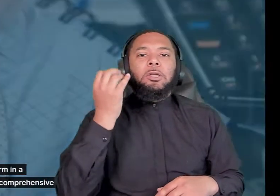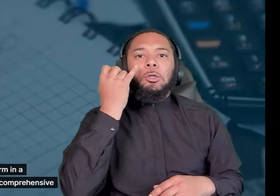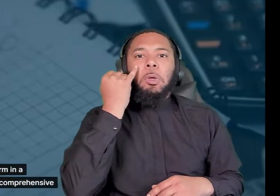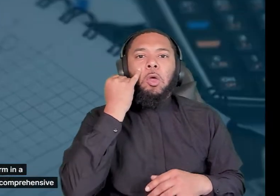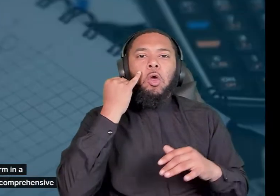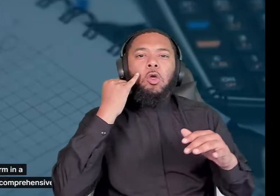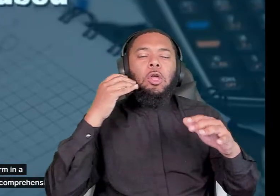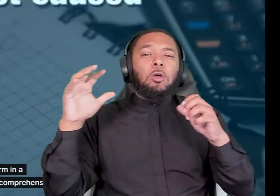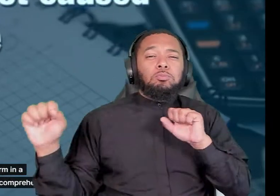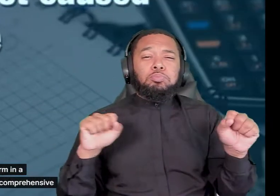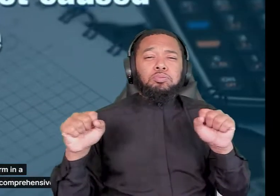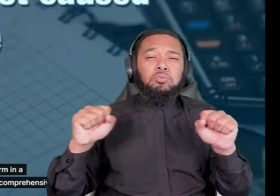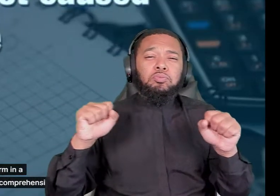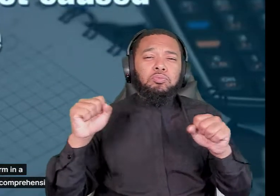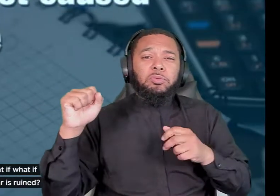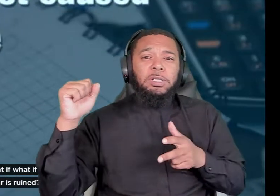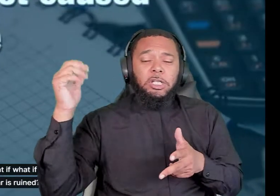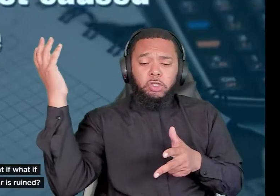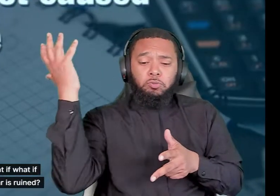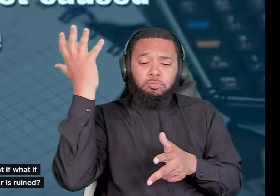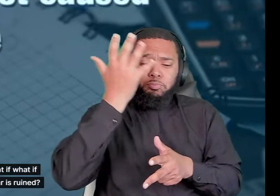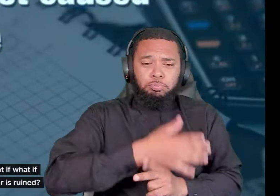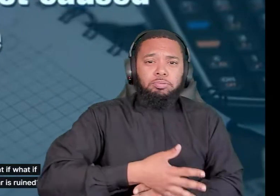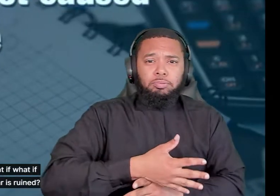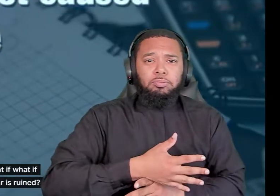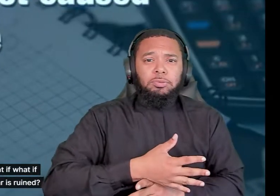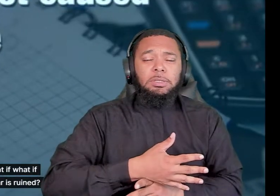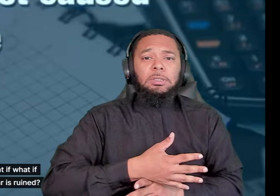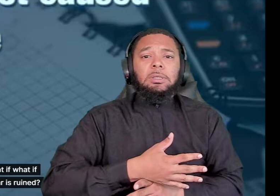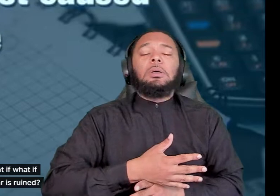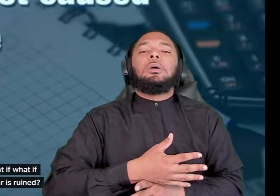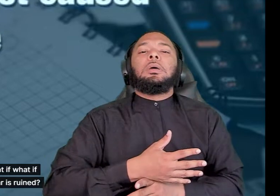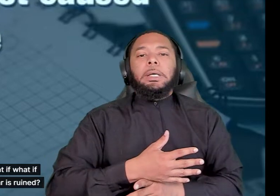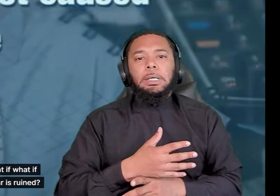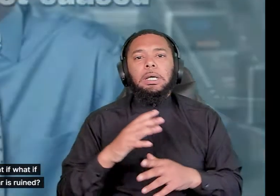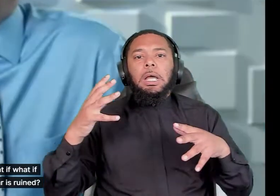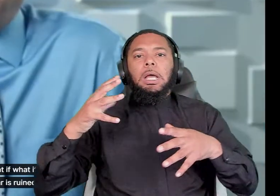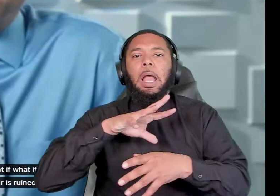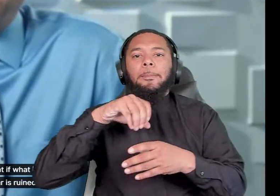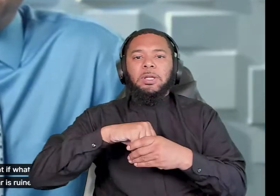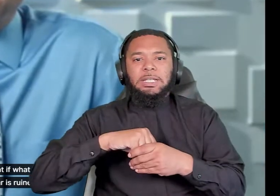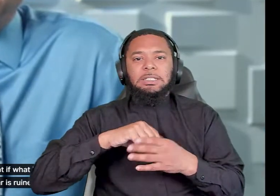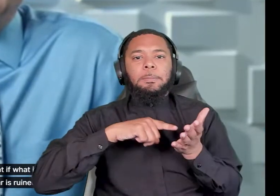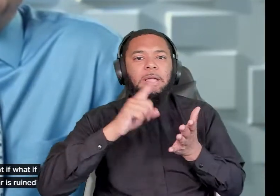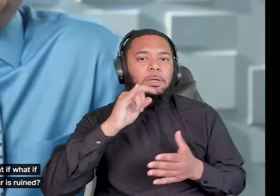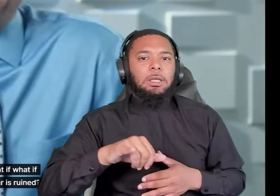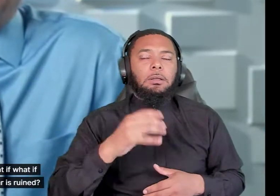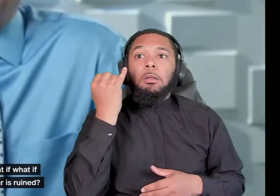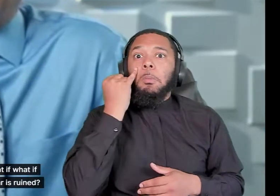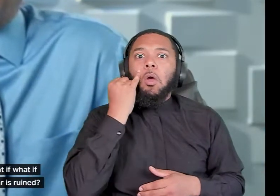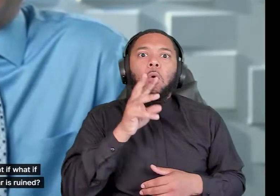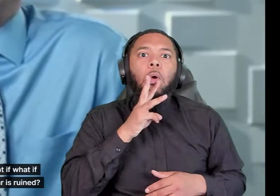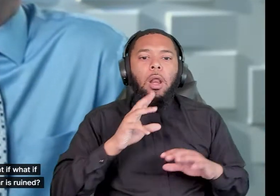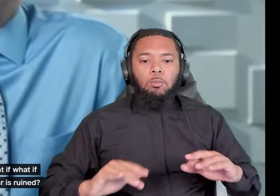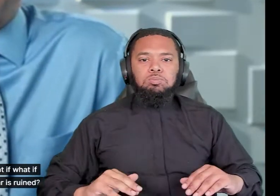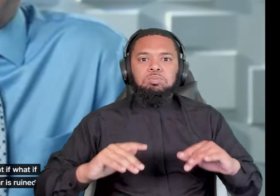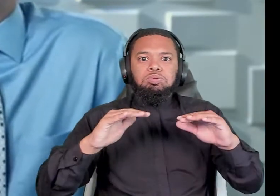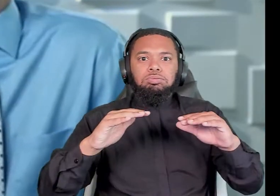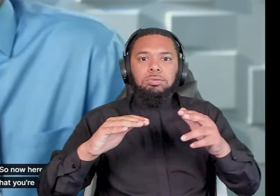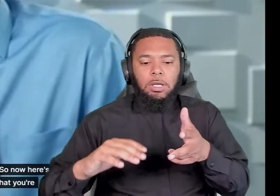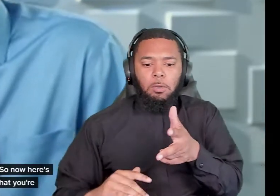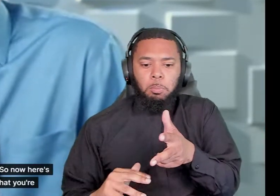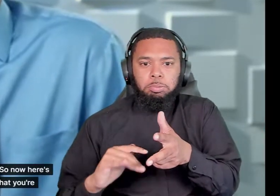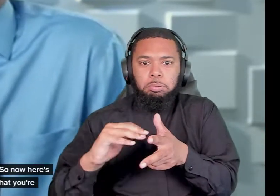car? And so comprehensive would pay for that. What if there's a flood and my car is